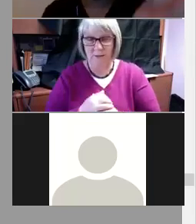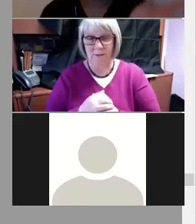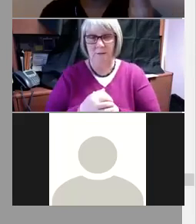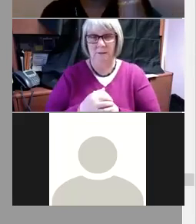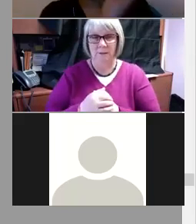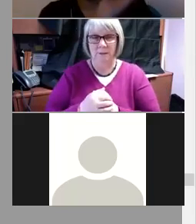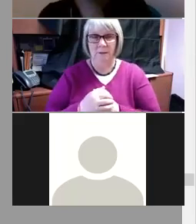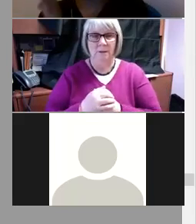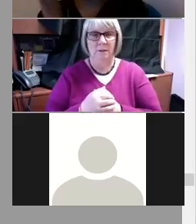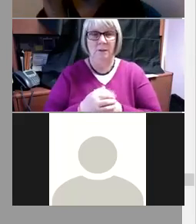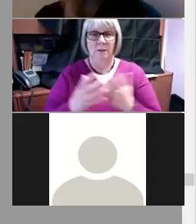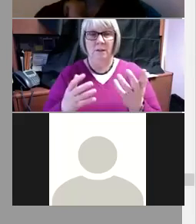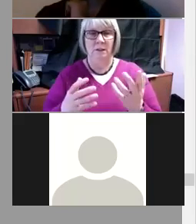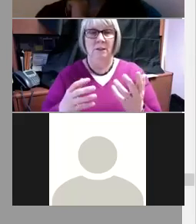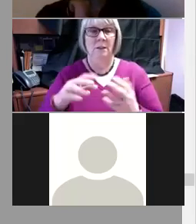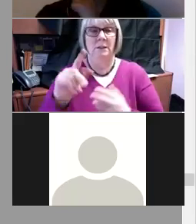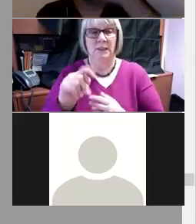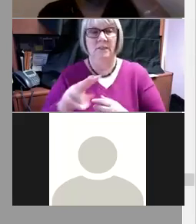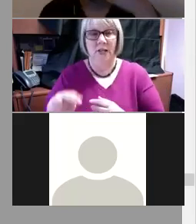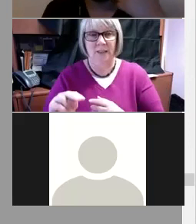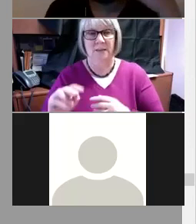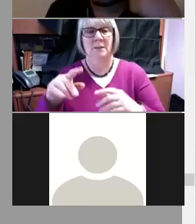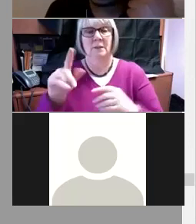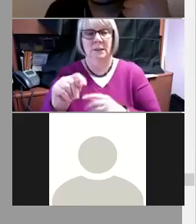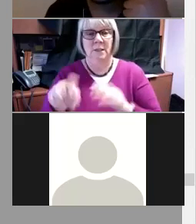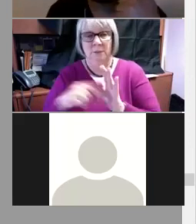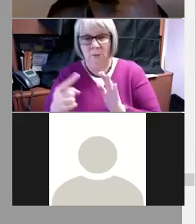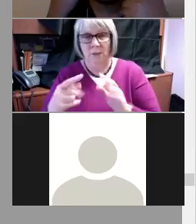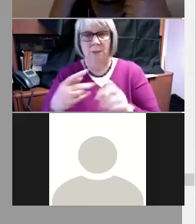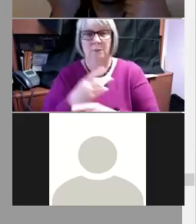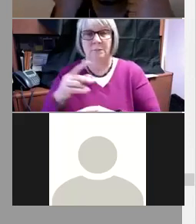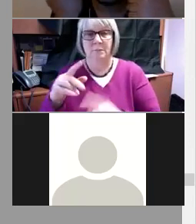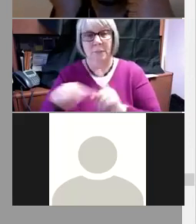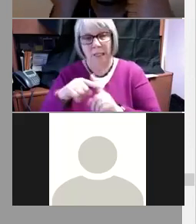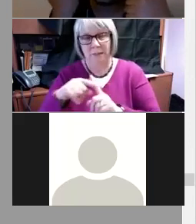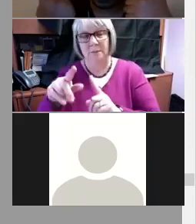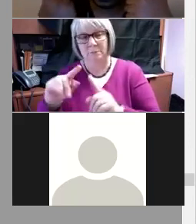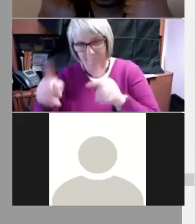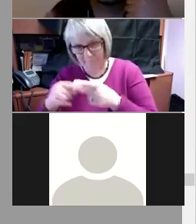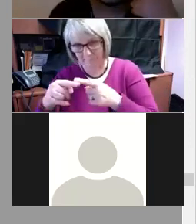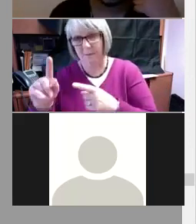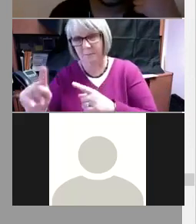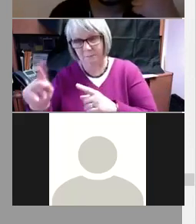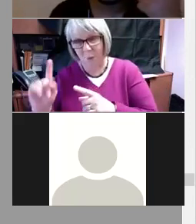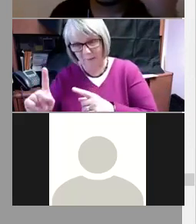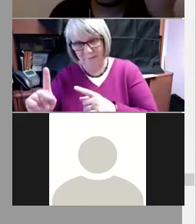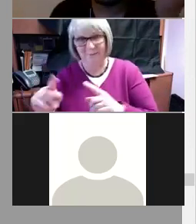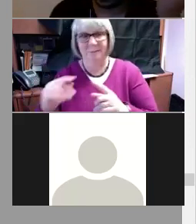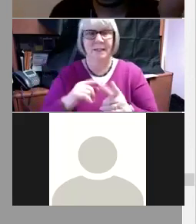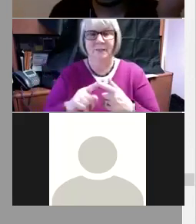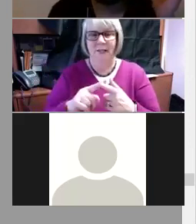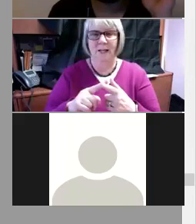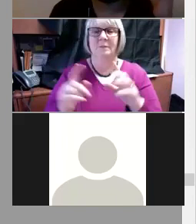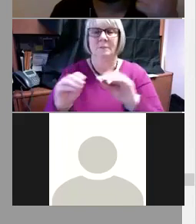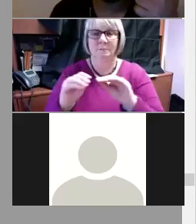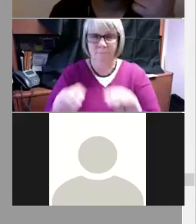T of n equals to T of n minus 1 plus of theta of 1, where the base case where we just have n equals to 1 is going to be theta of